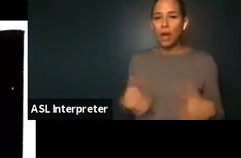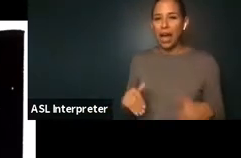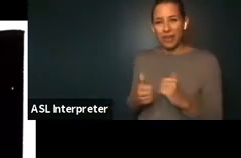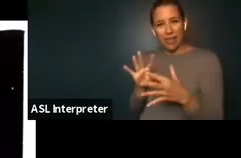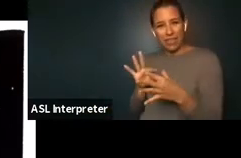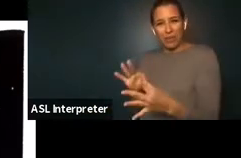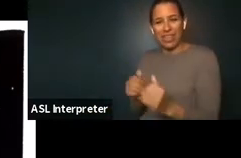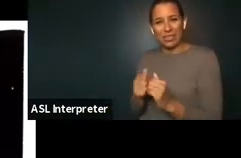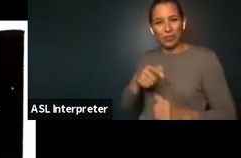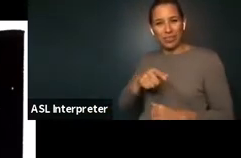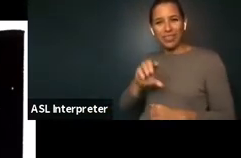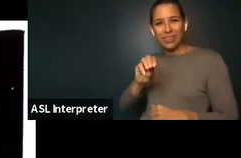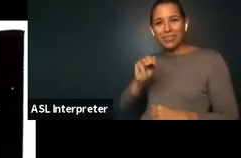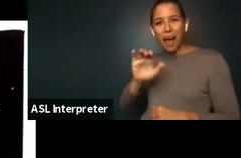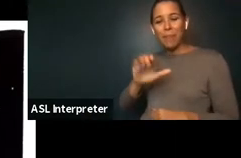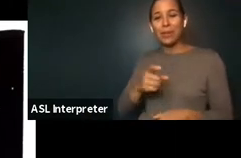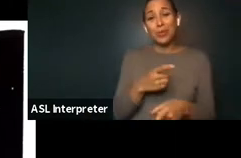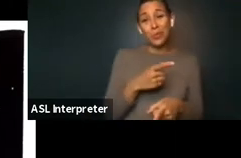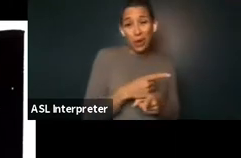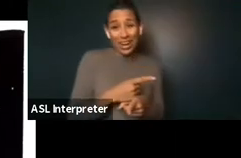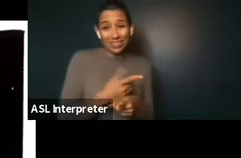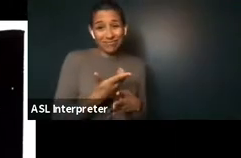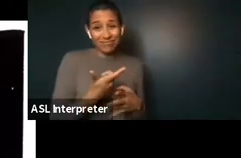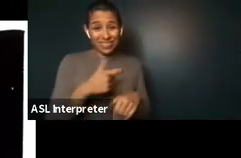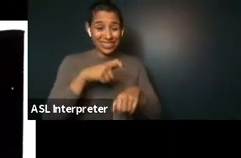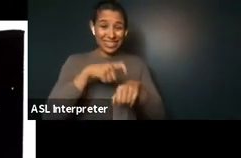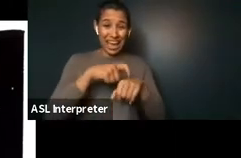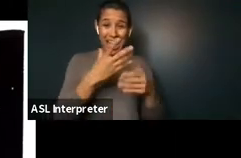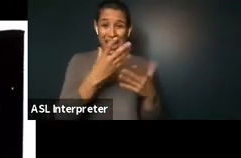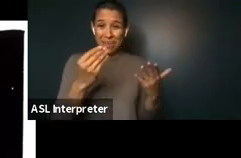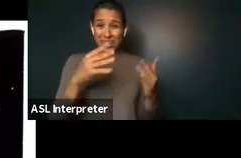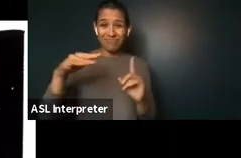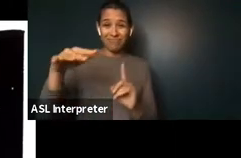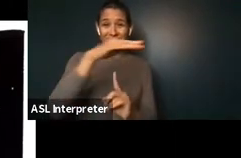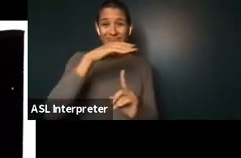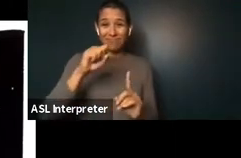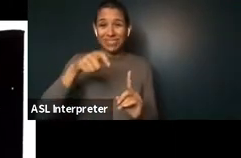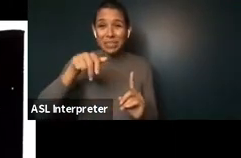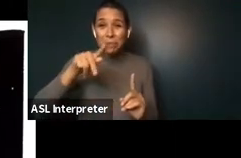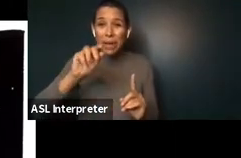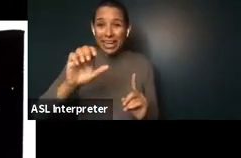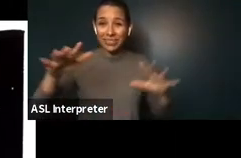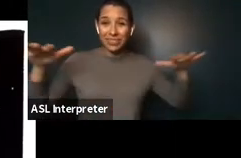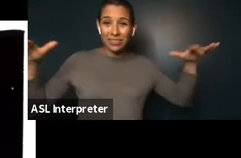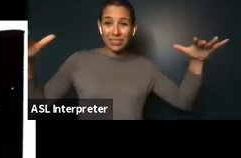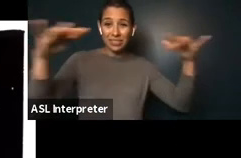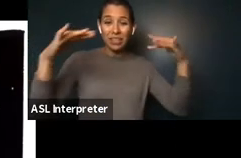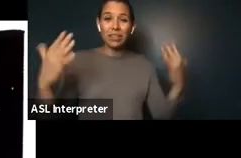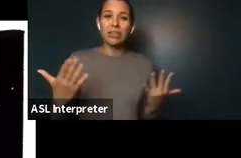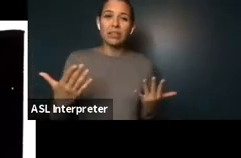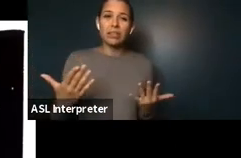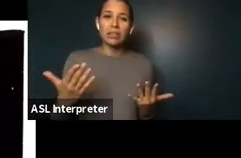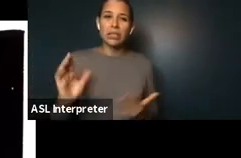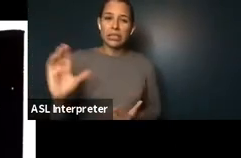gravity, you know? So it's like, there's a way that you can actually exit less stage, um,